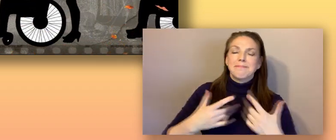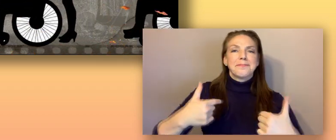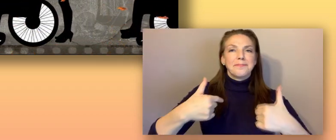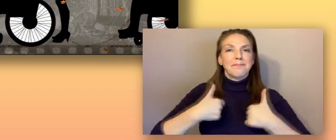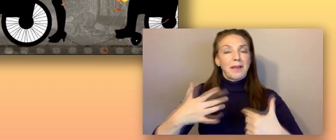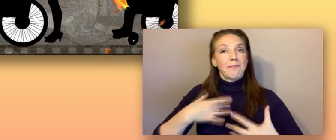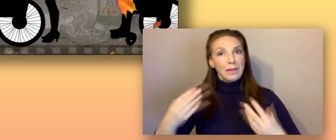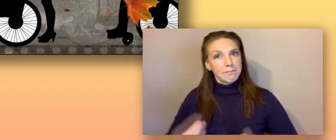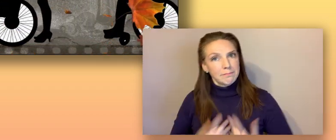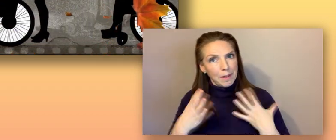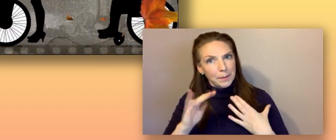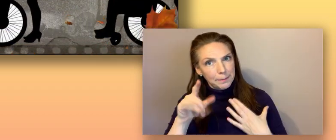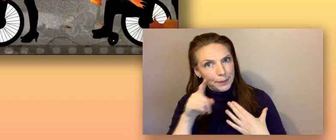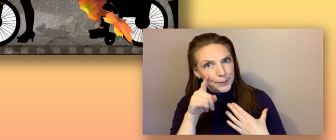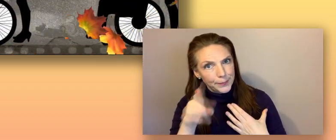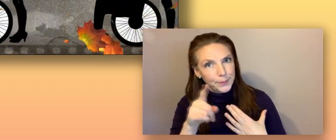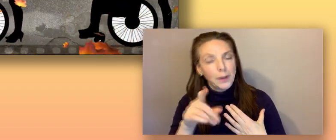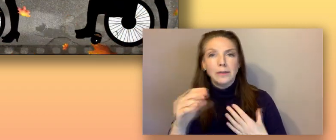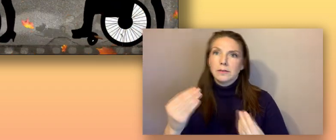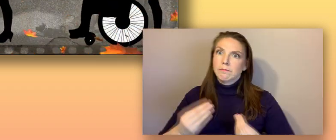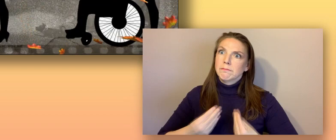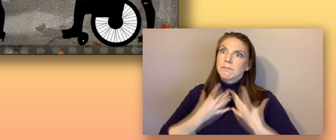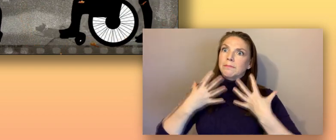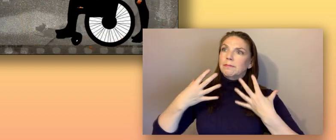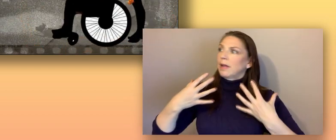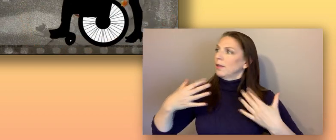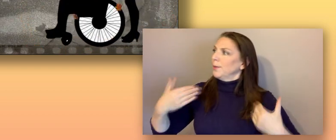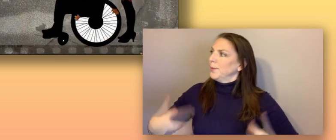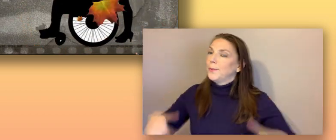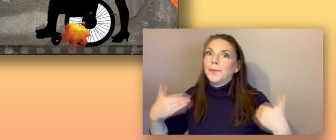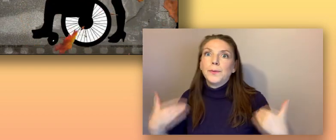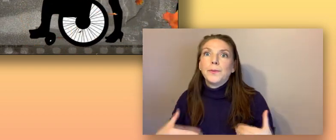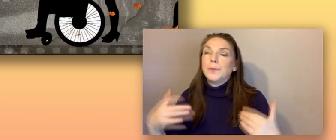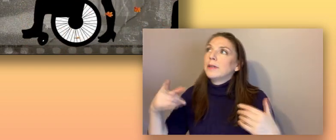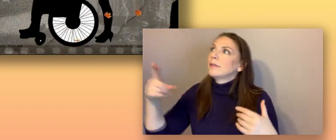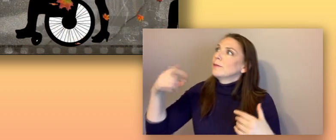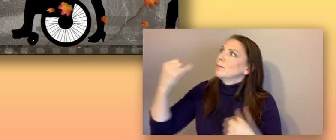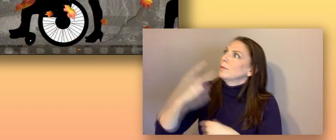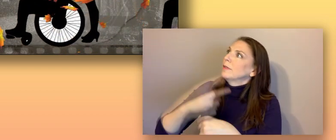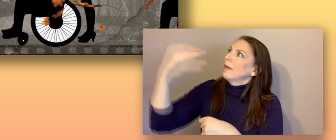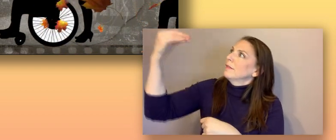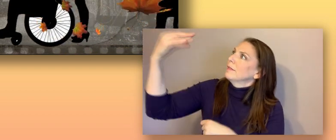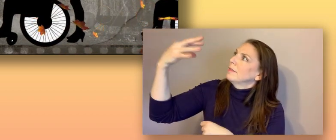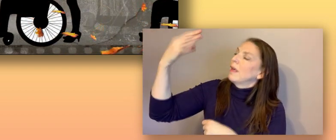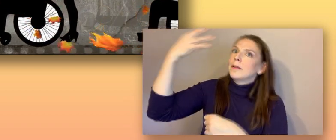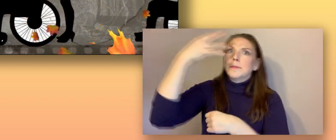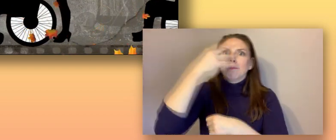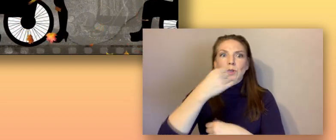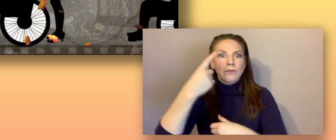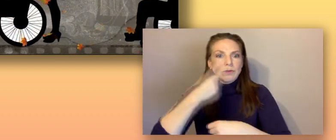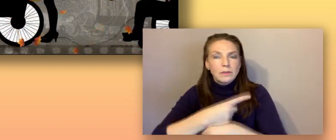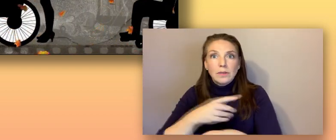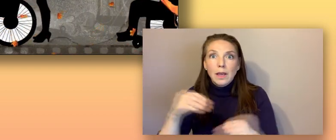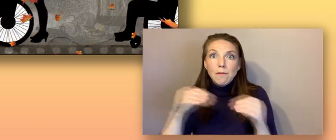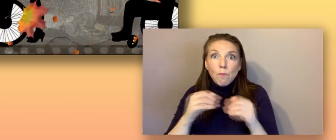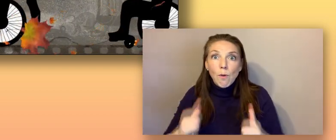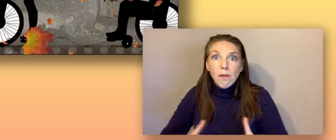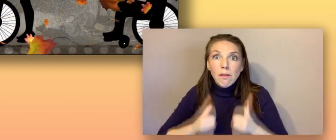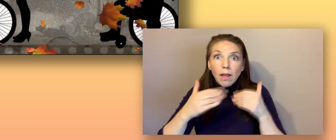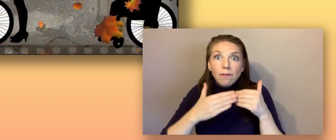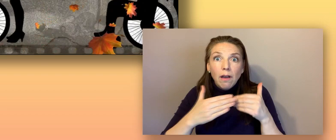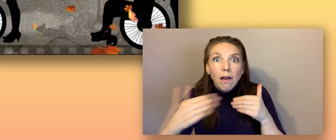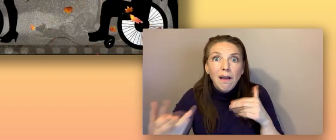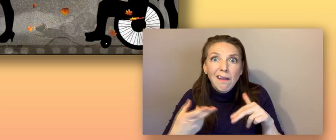I feel so inspired by you. You're such an inspiration. It's so inspiring. The longer you live, the more inspiring you